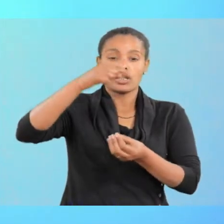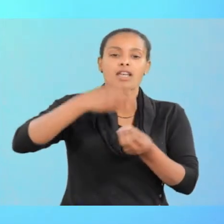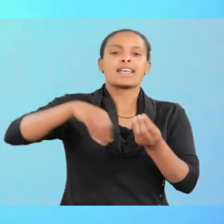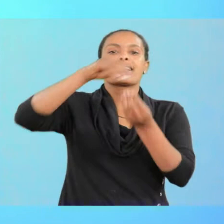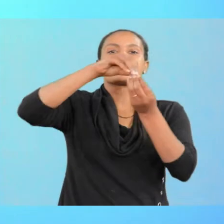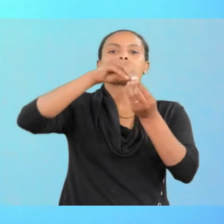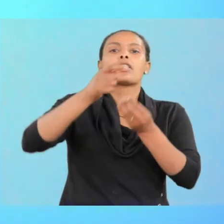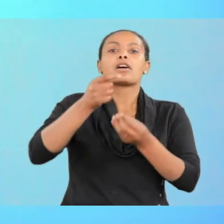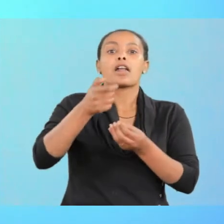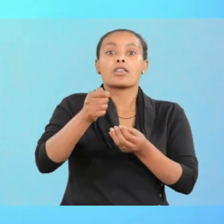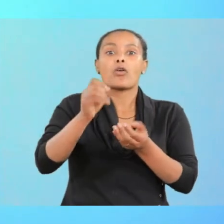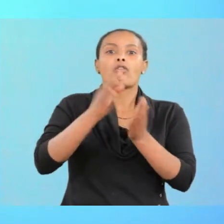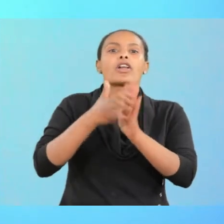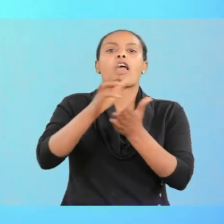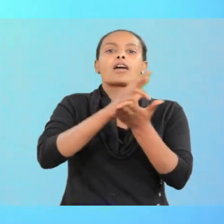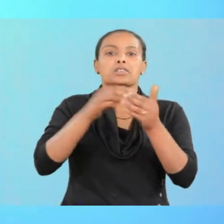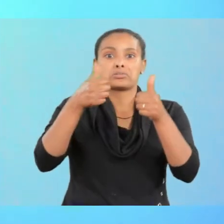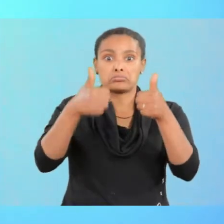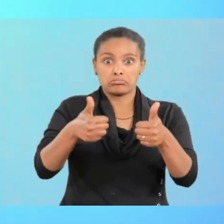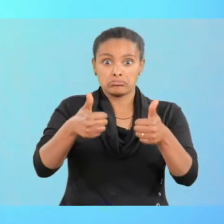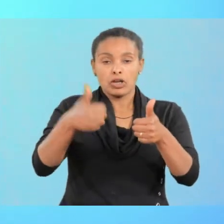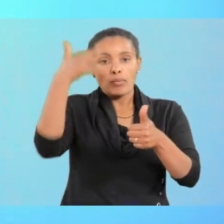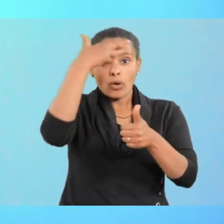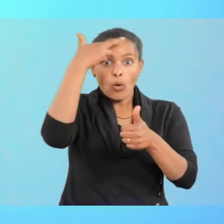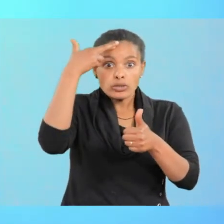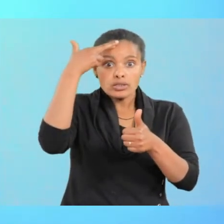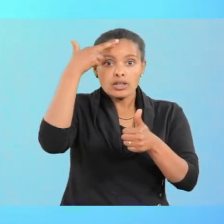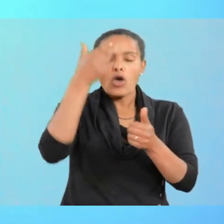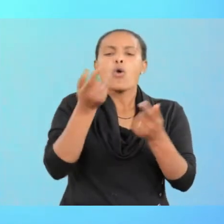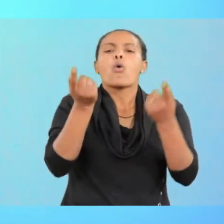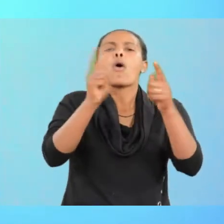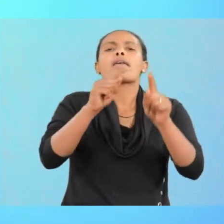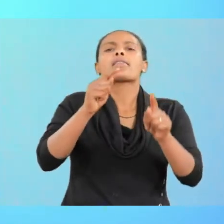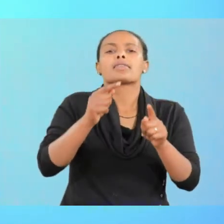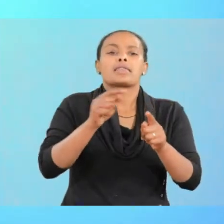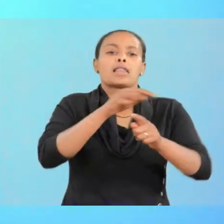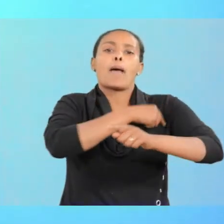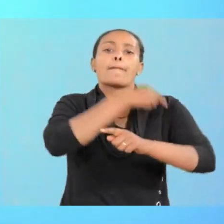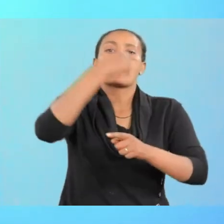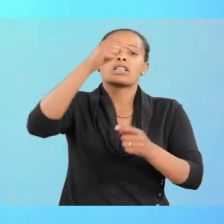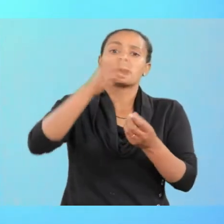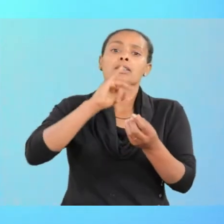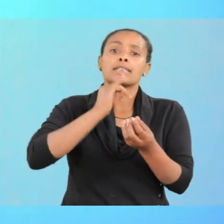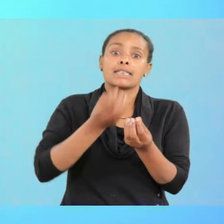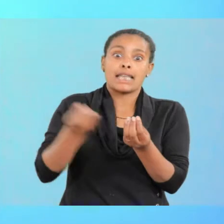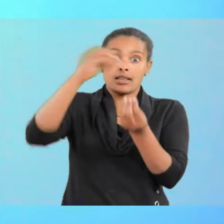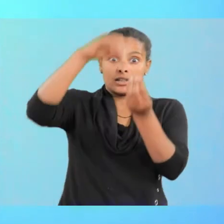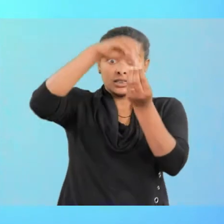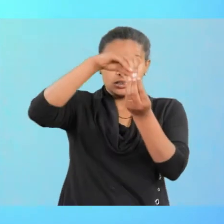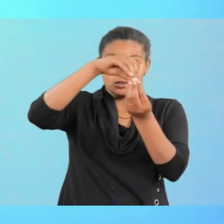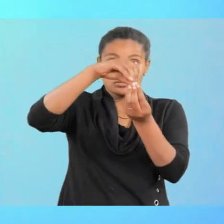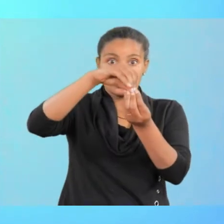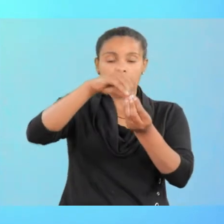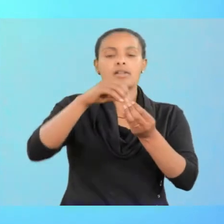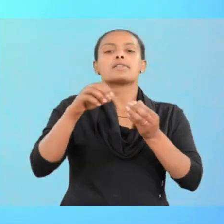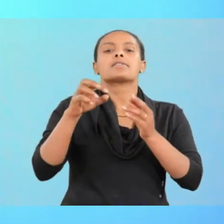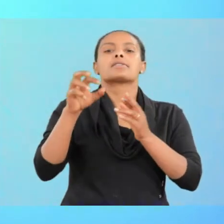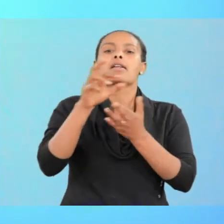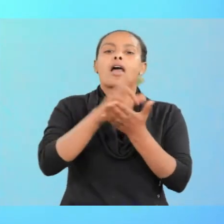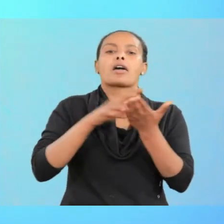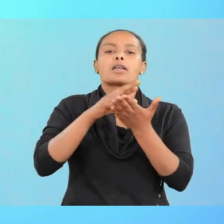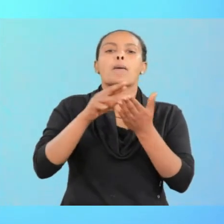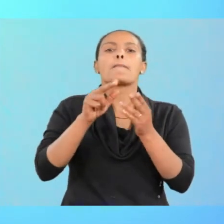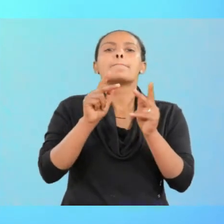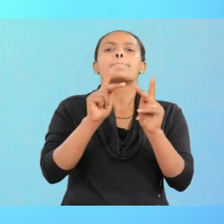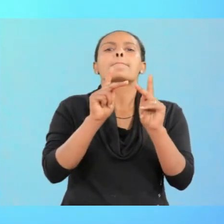increase rate of the reaction, because when temperature increase, the reacting